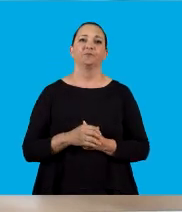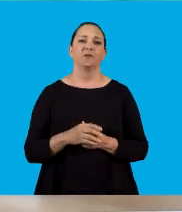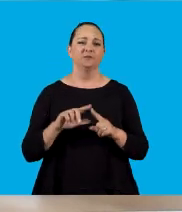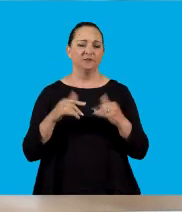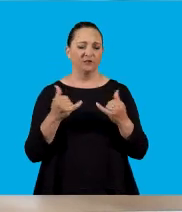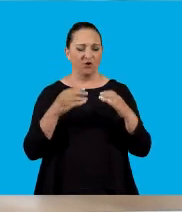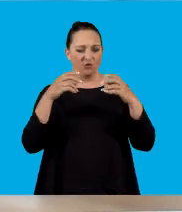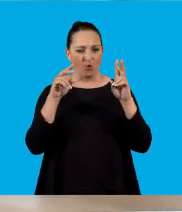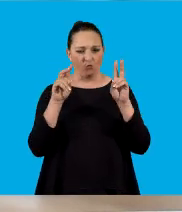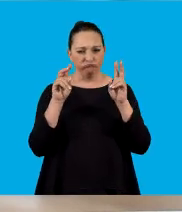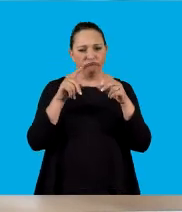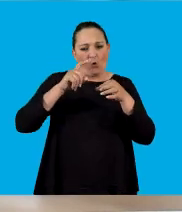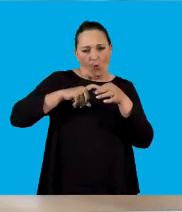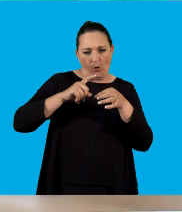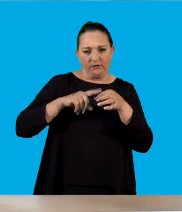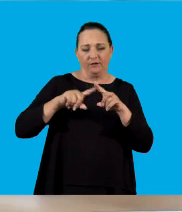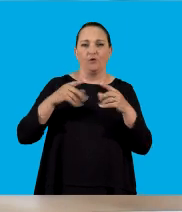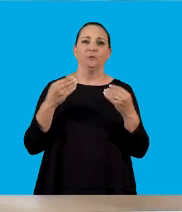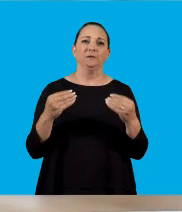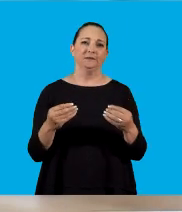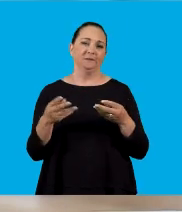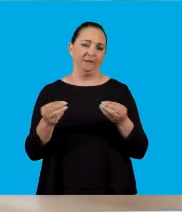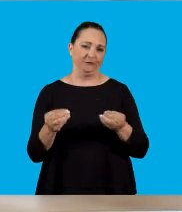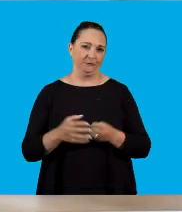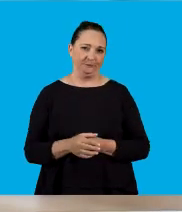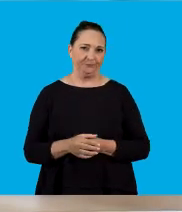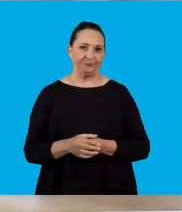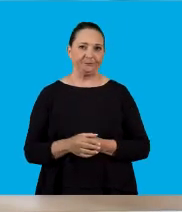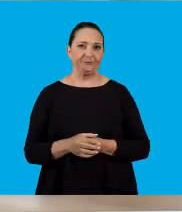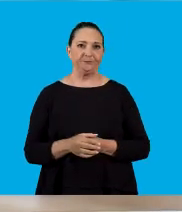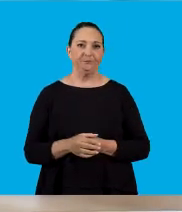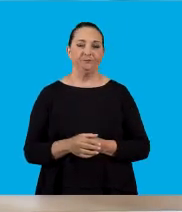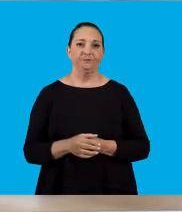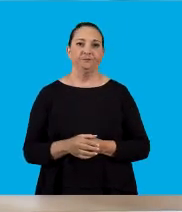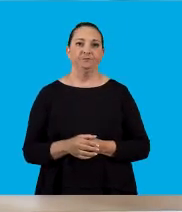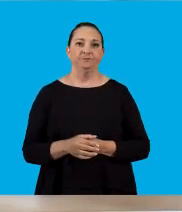and the focus will be your total quality management. Now,